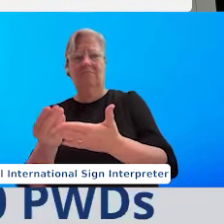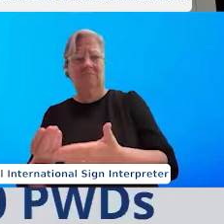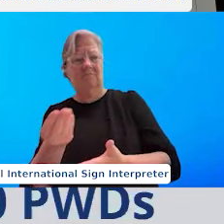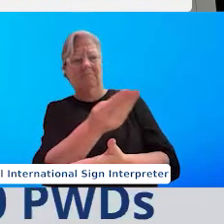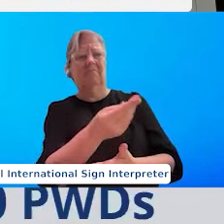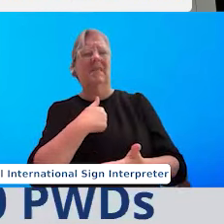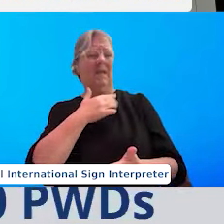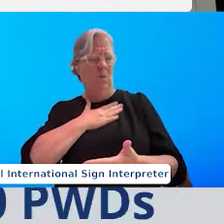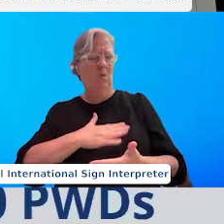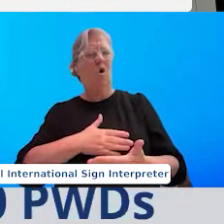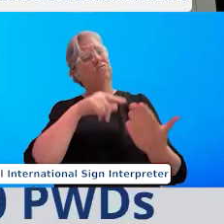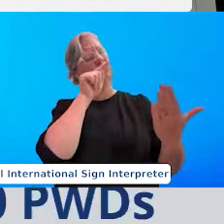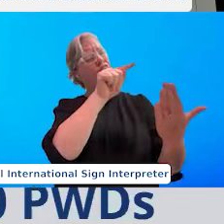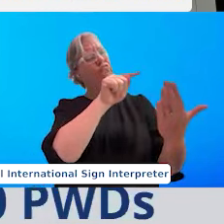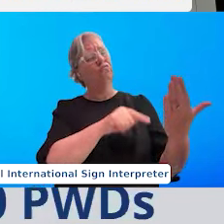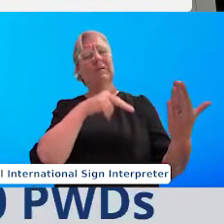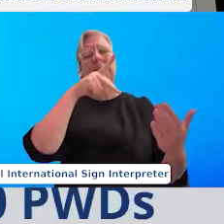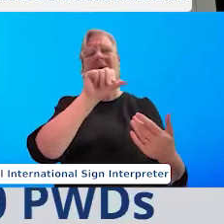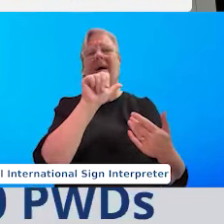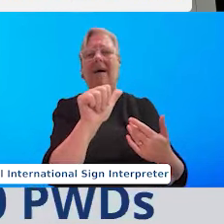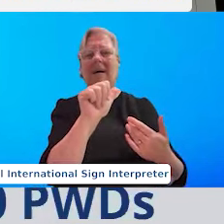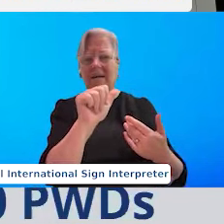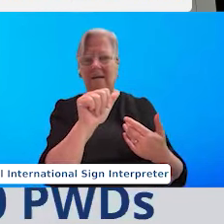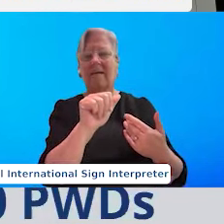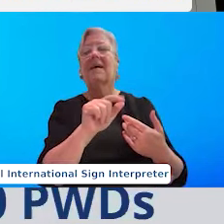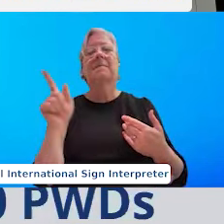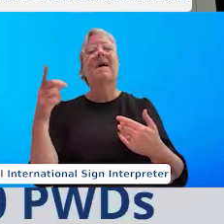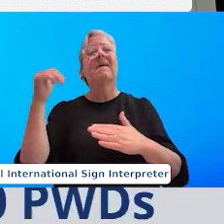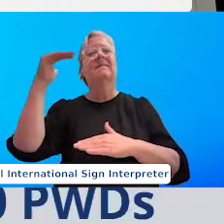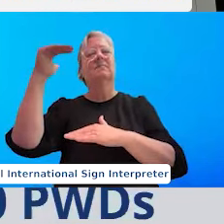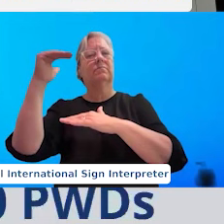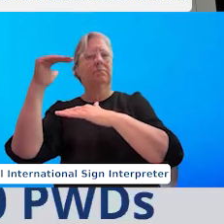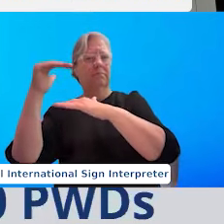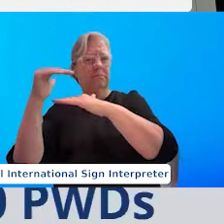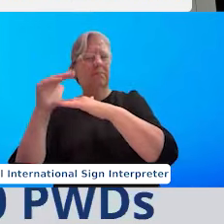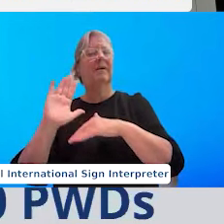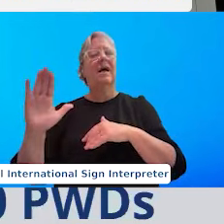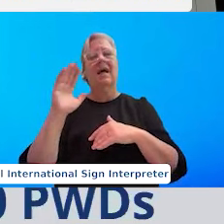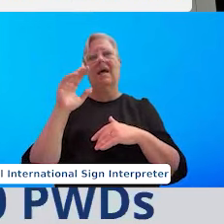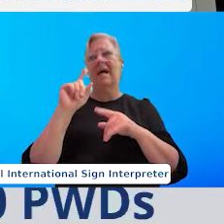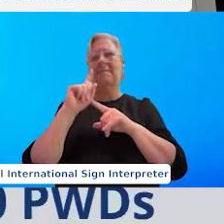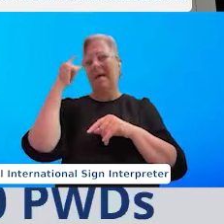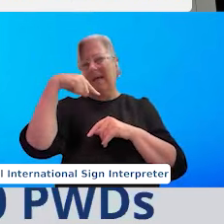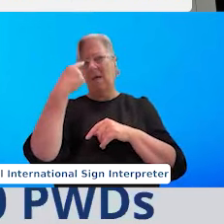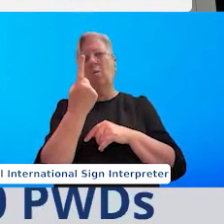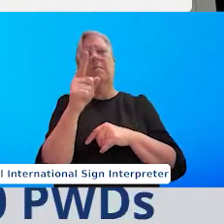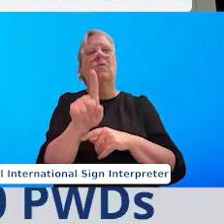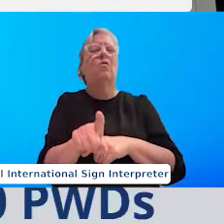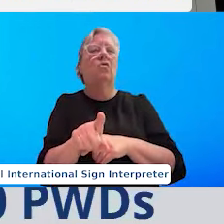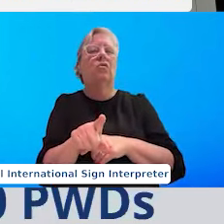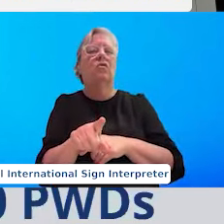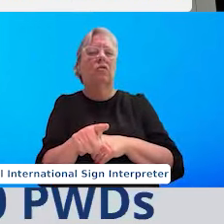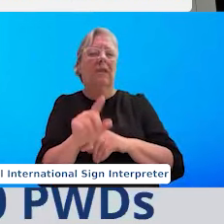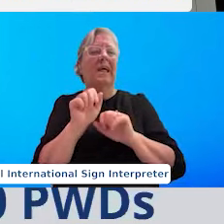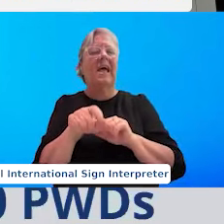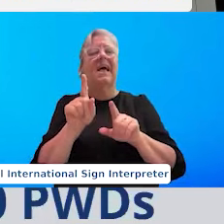like up to a certain rate of hours, right? And of course, each individual or person